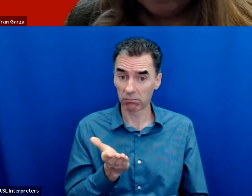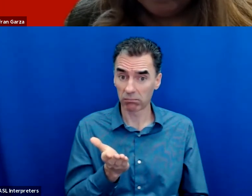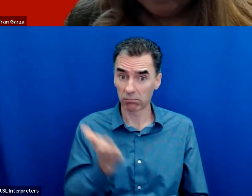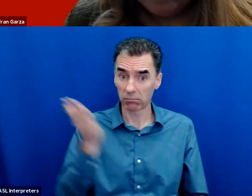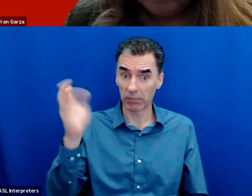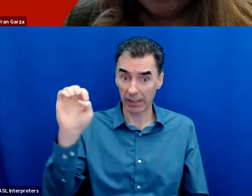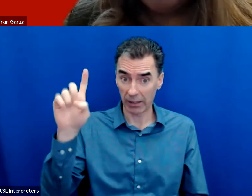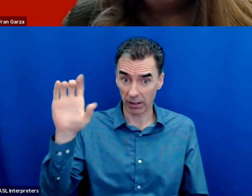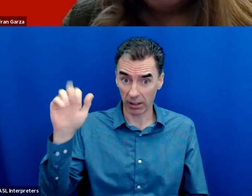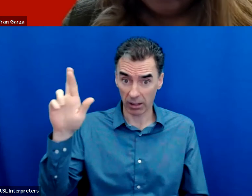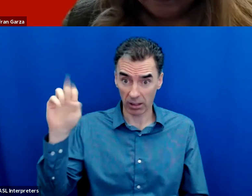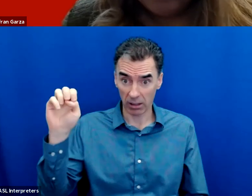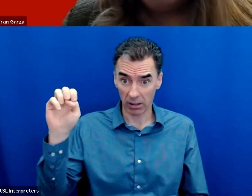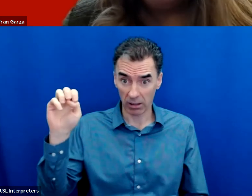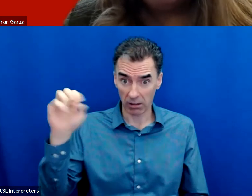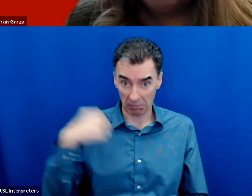EdCare?